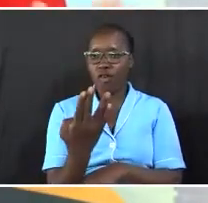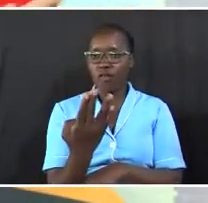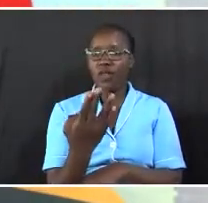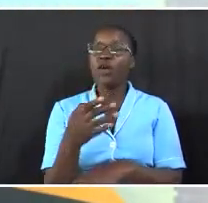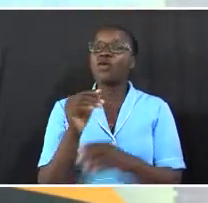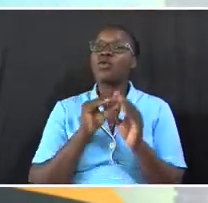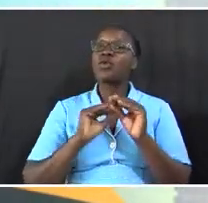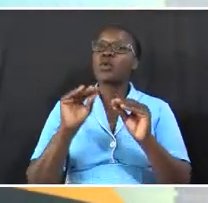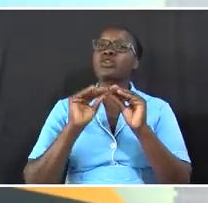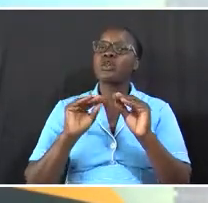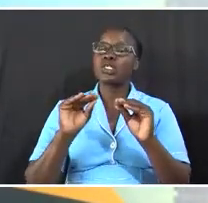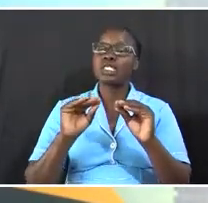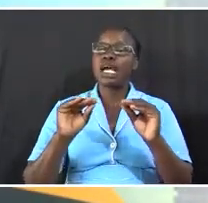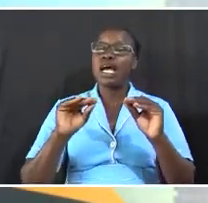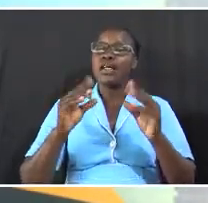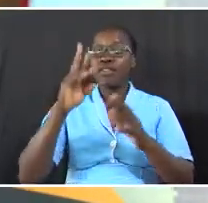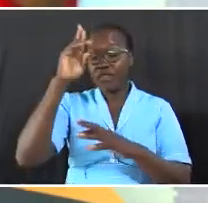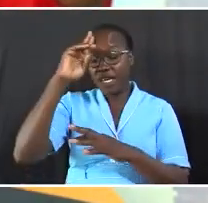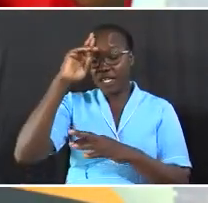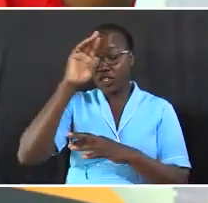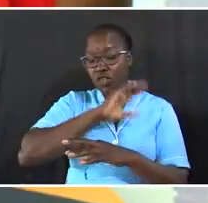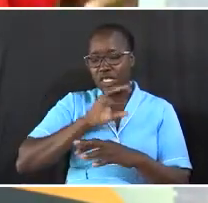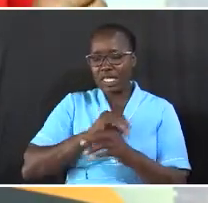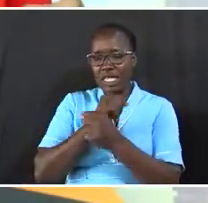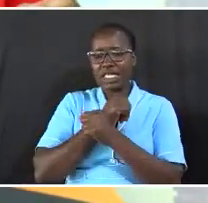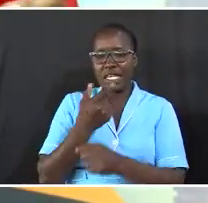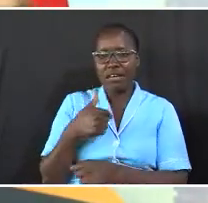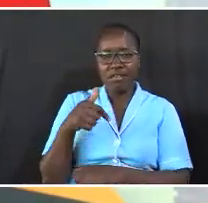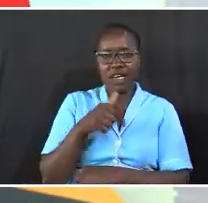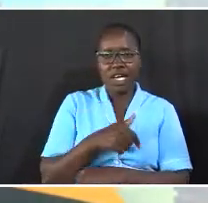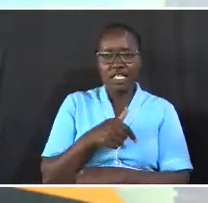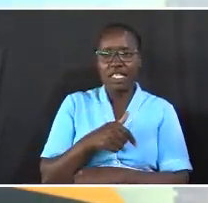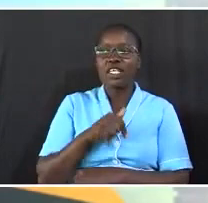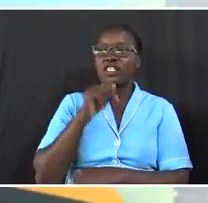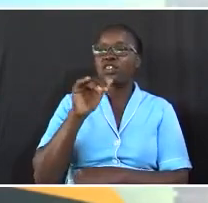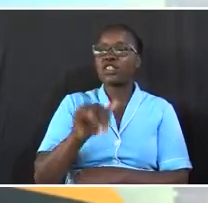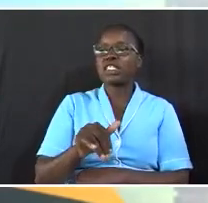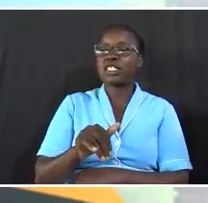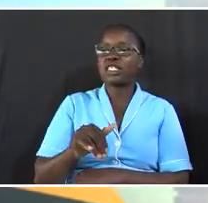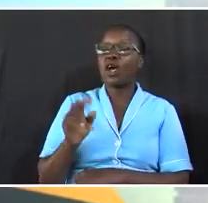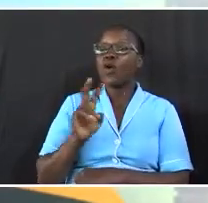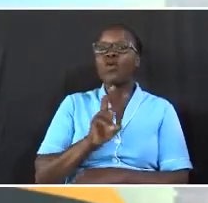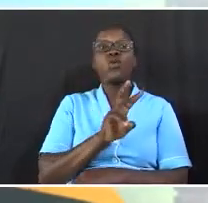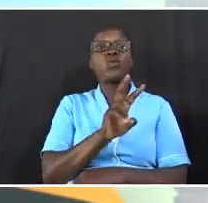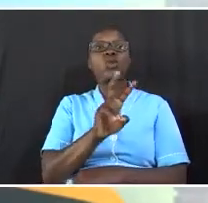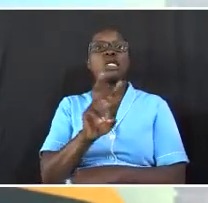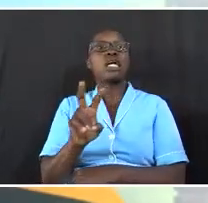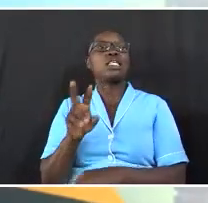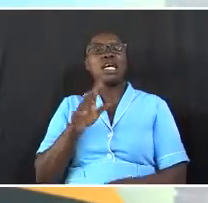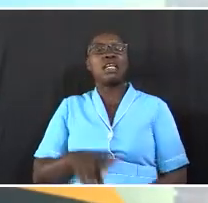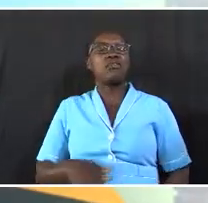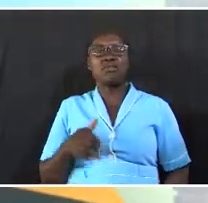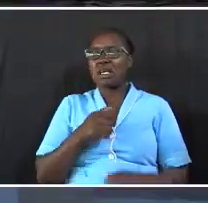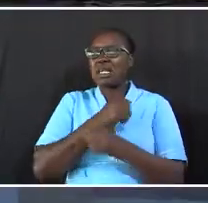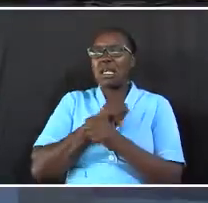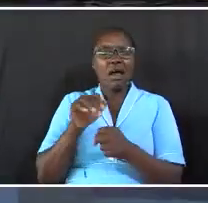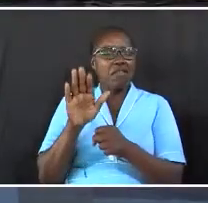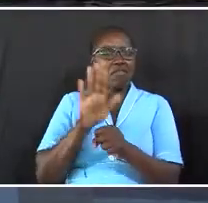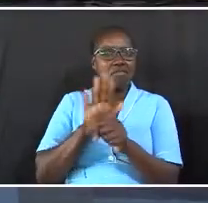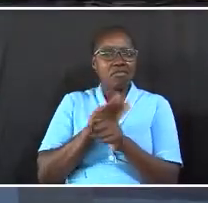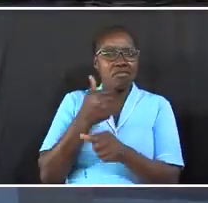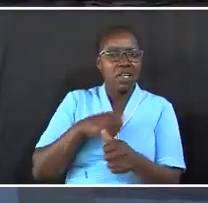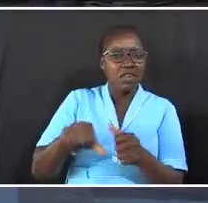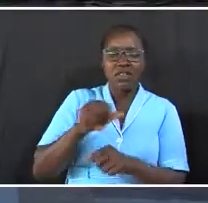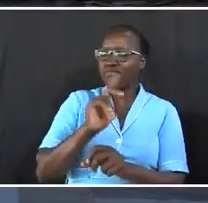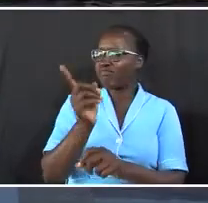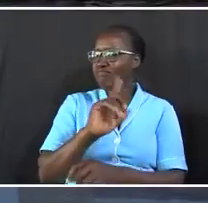we were told the reason Christ loves us is not that we can feel there is so much love around us, it's so that we can